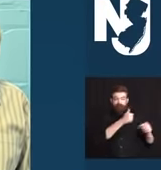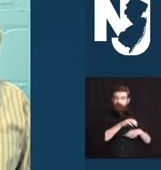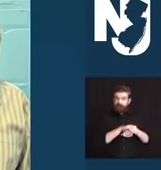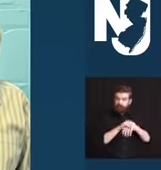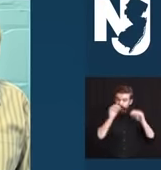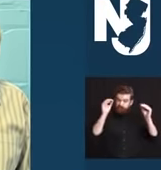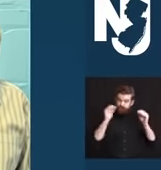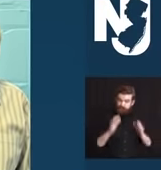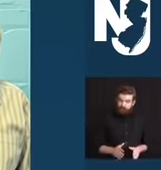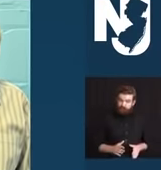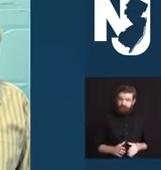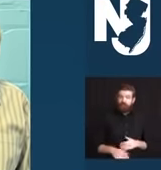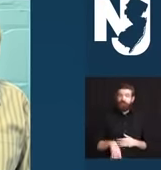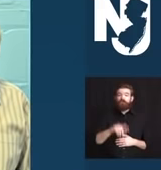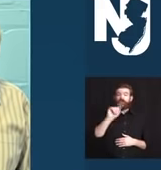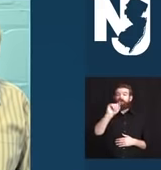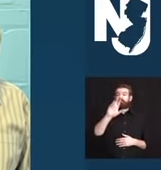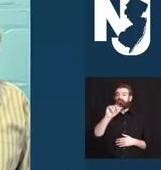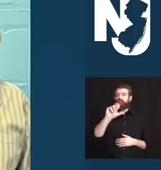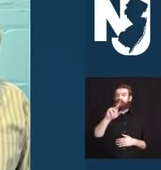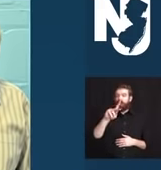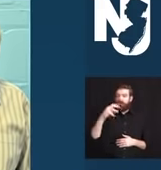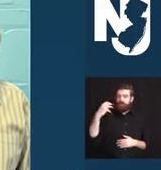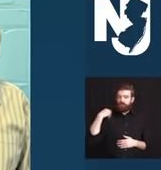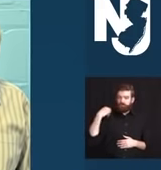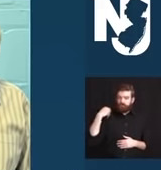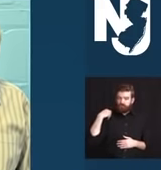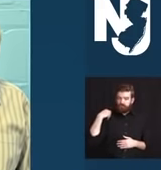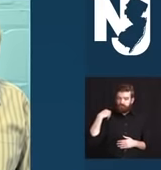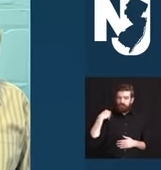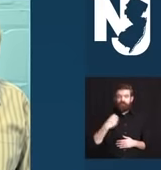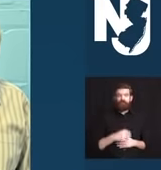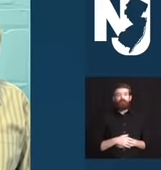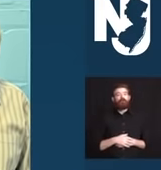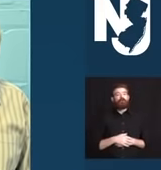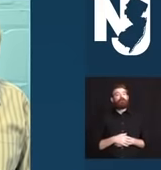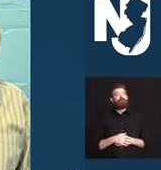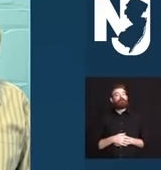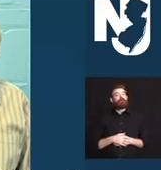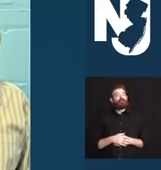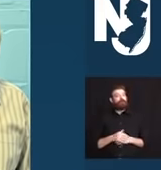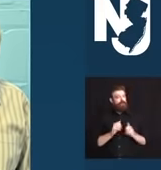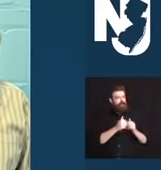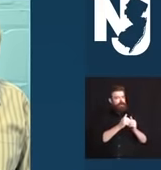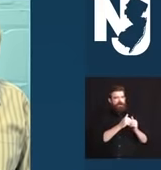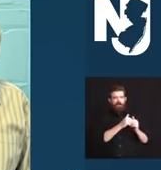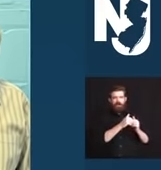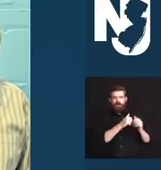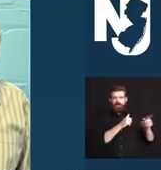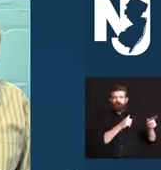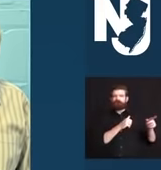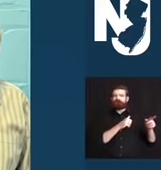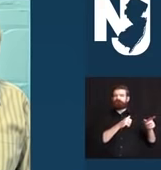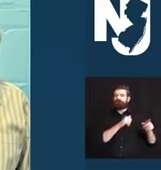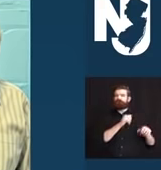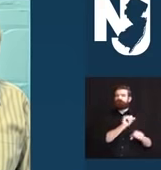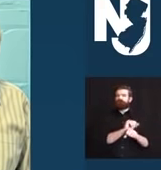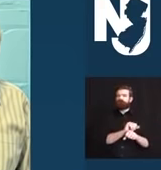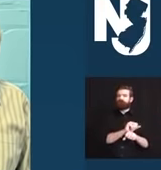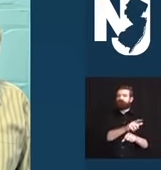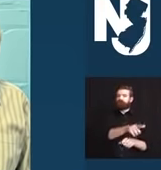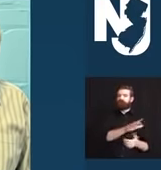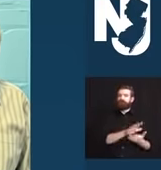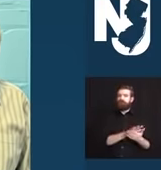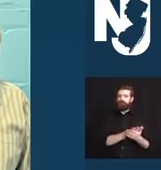High. That he ended up there is no mystery. Joe was a West Orange native, a state high school track champion in